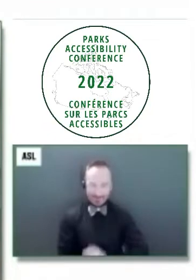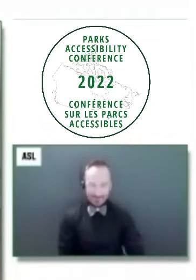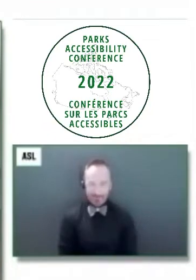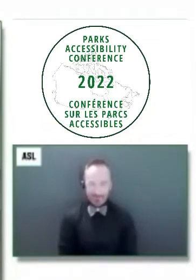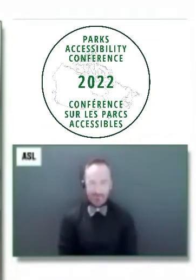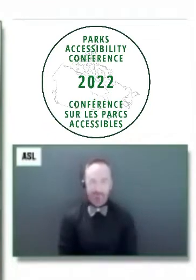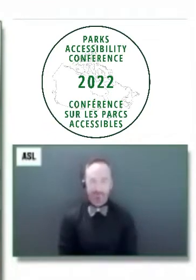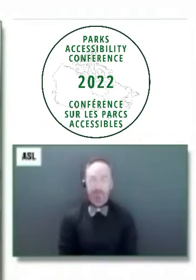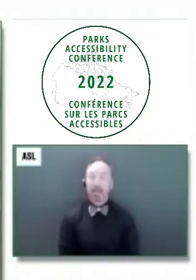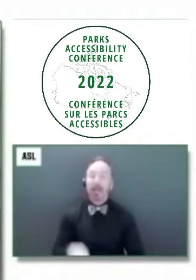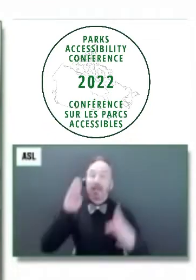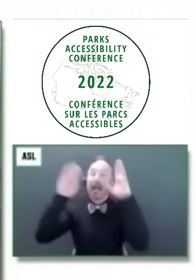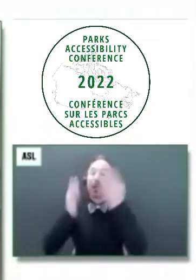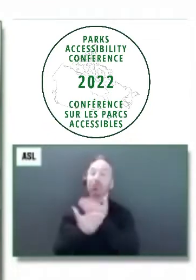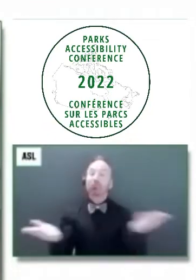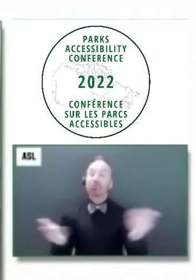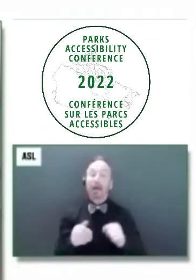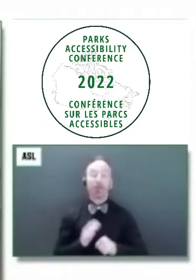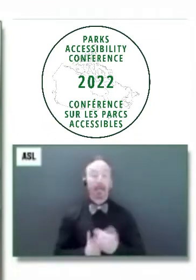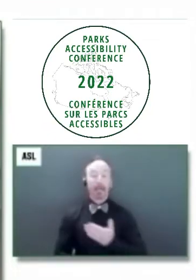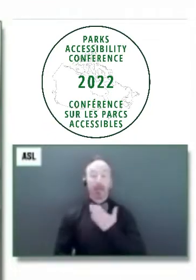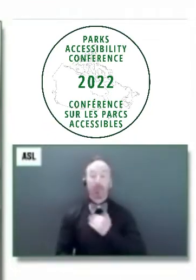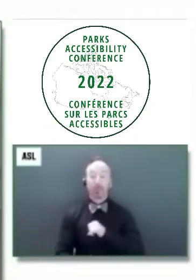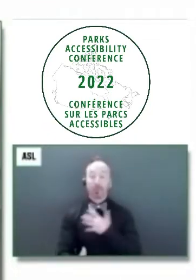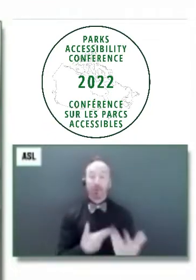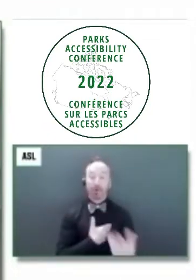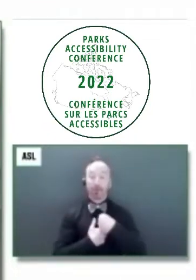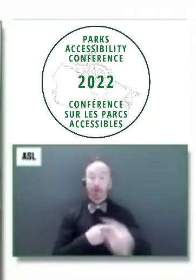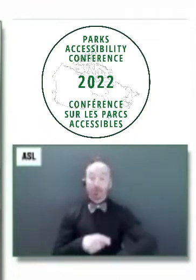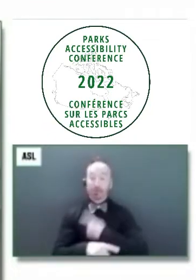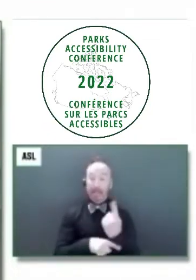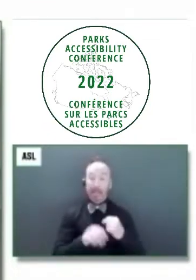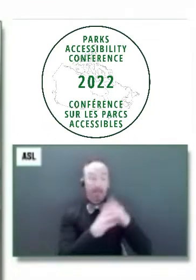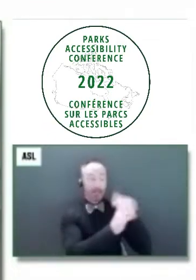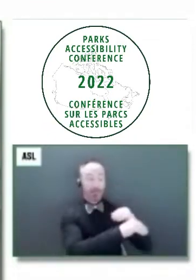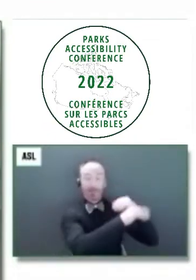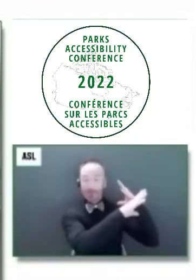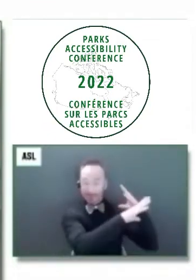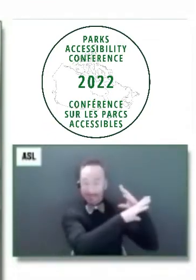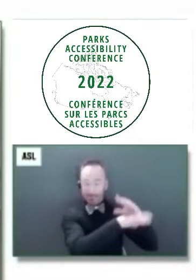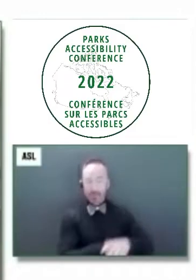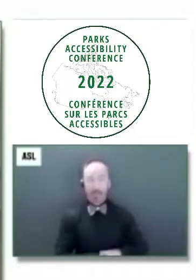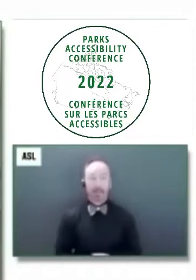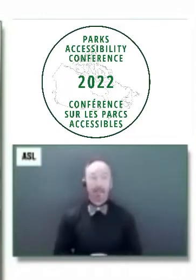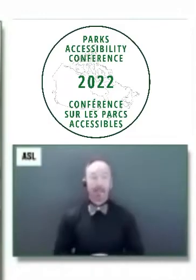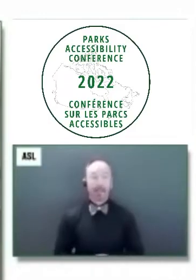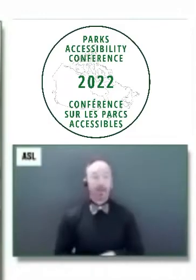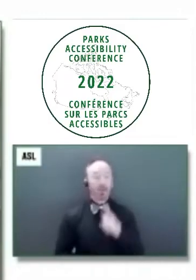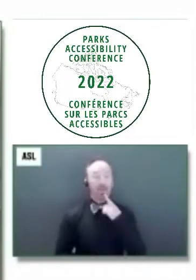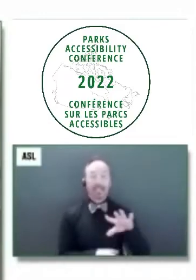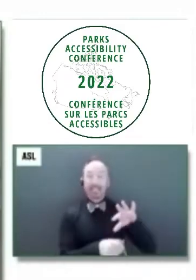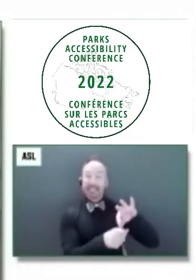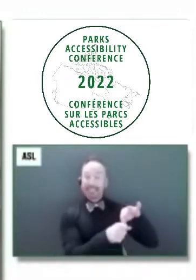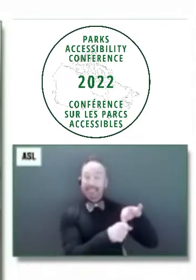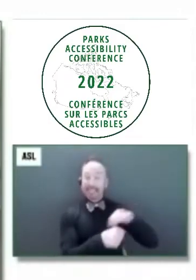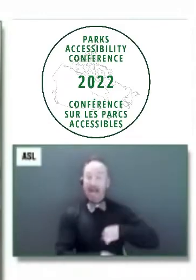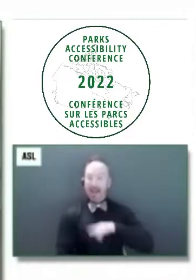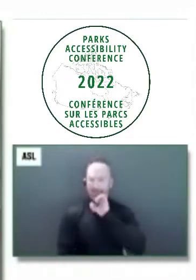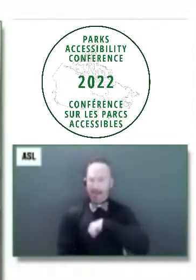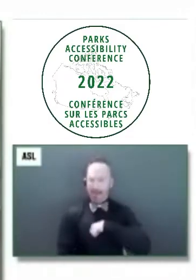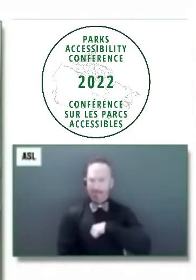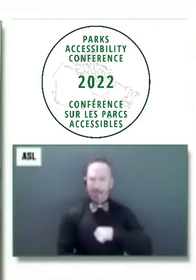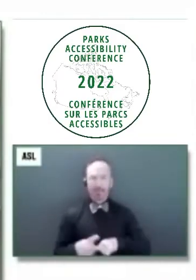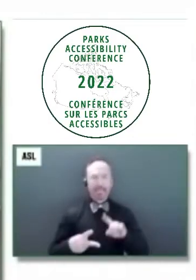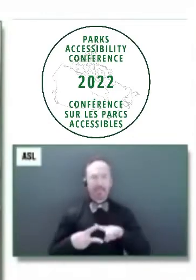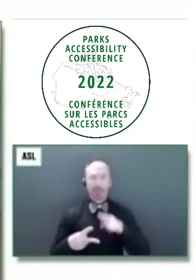Hello, everyone. So glad to be here with you, even if only virtually. I love tea. It's one of my two vices. Books are the